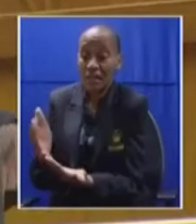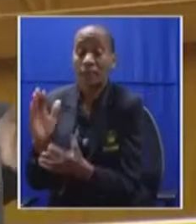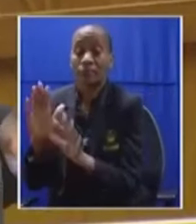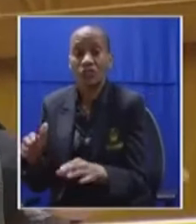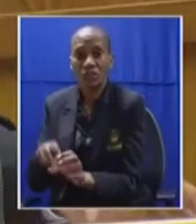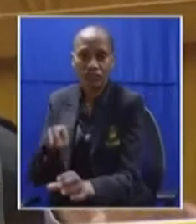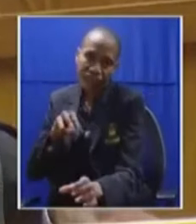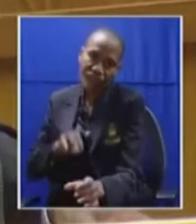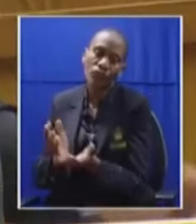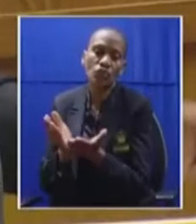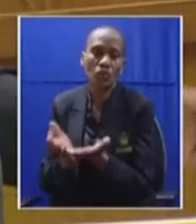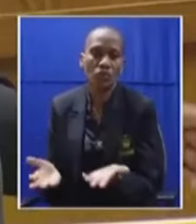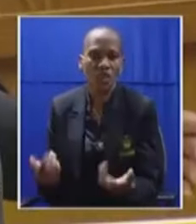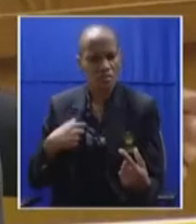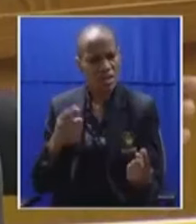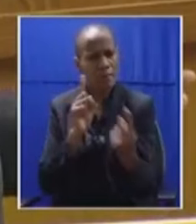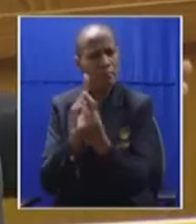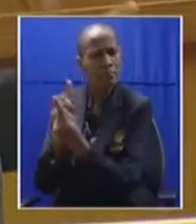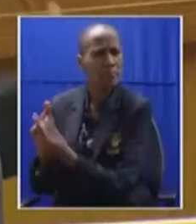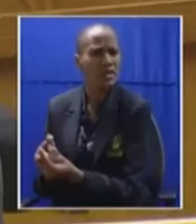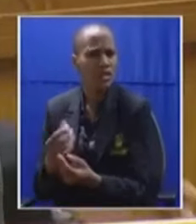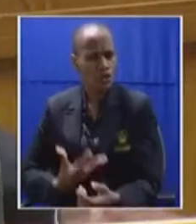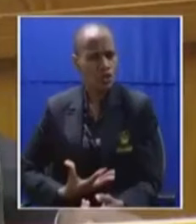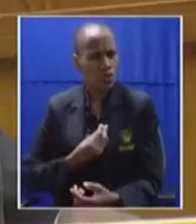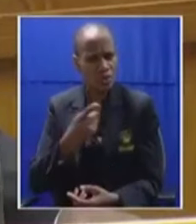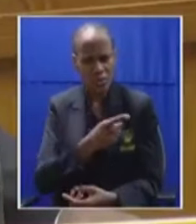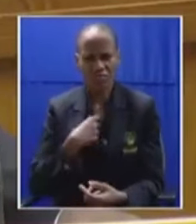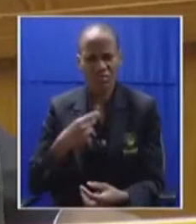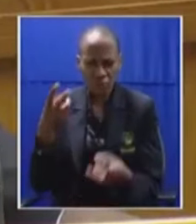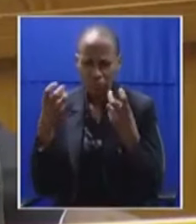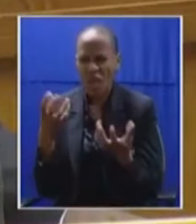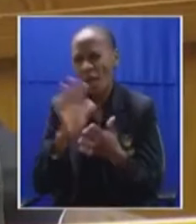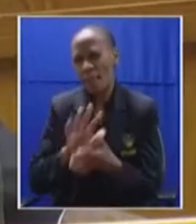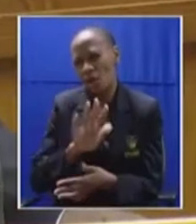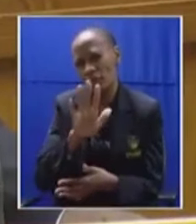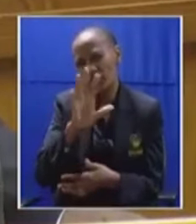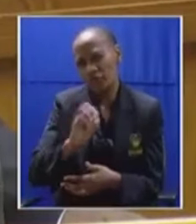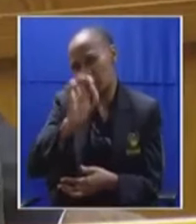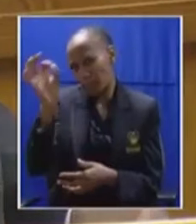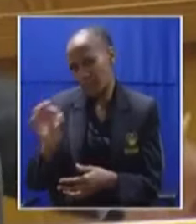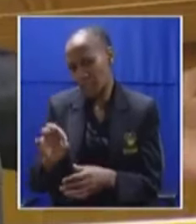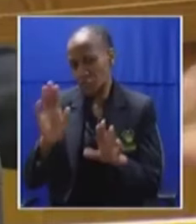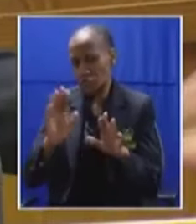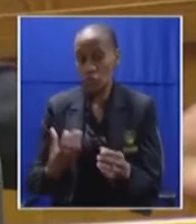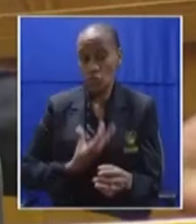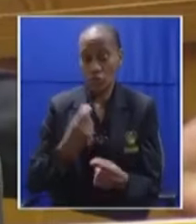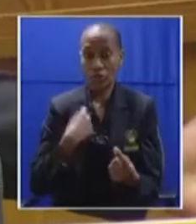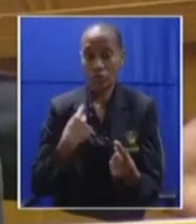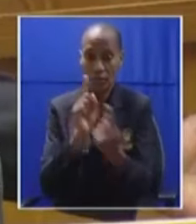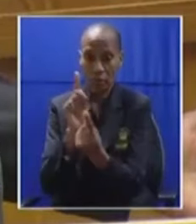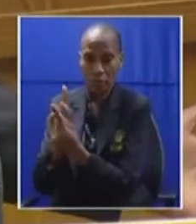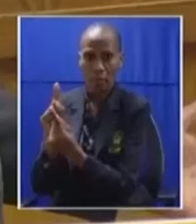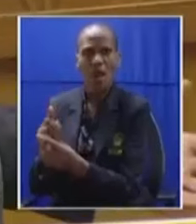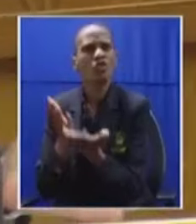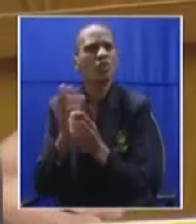young people in Hanover Park, I found that easily more than 50% of those children I spoke to have dropped out of